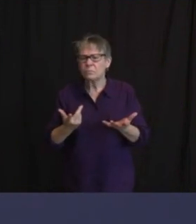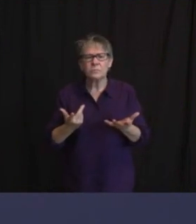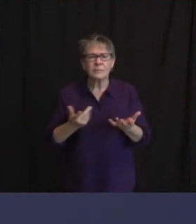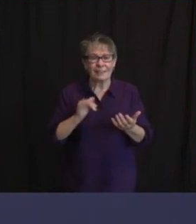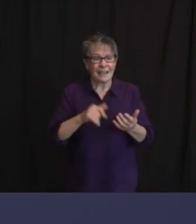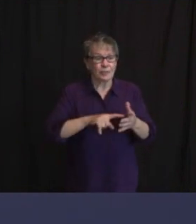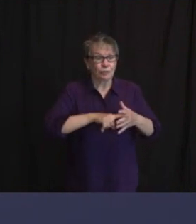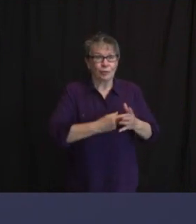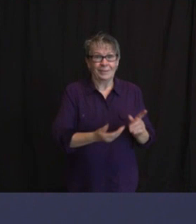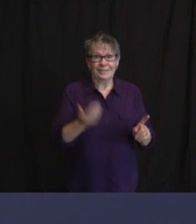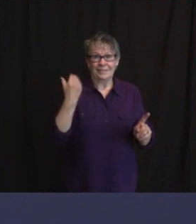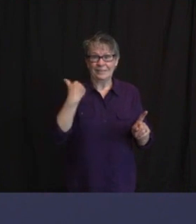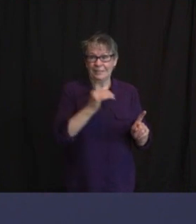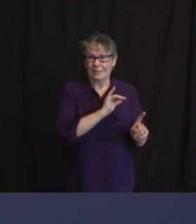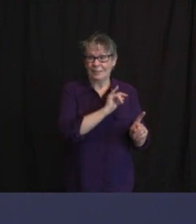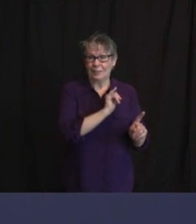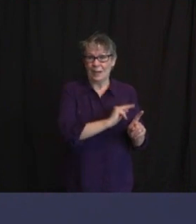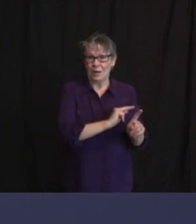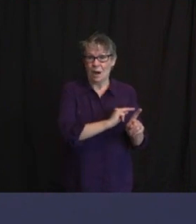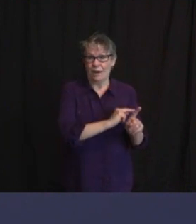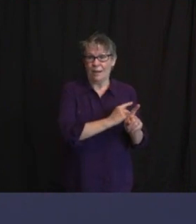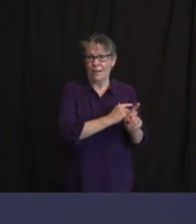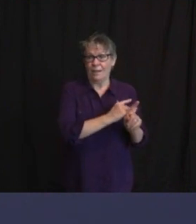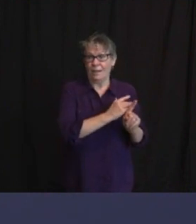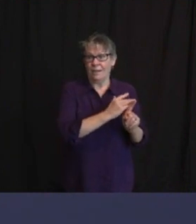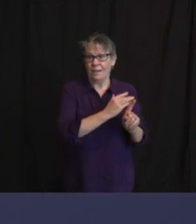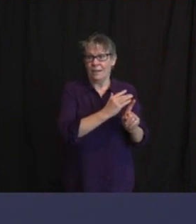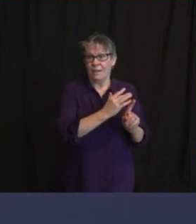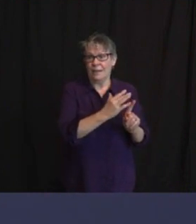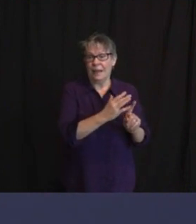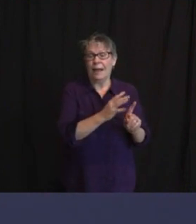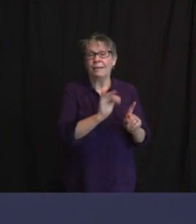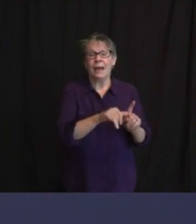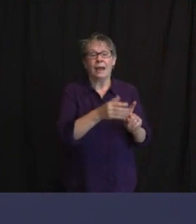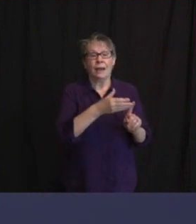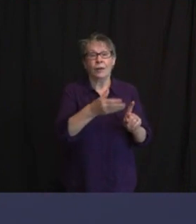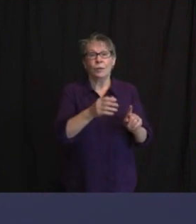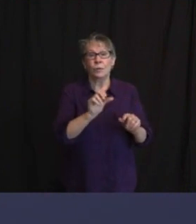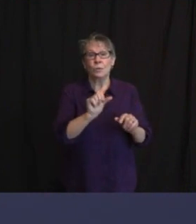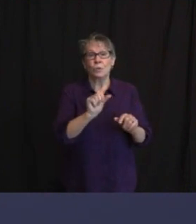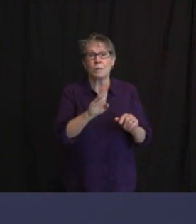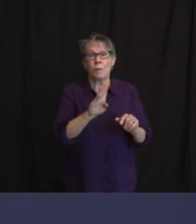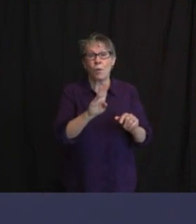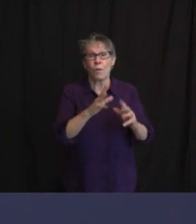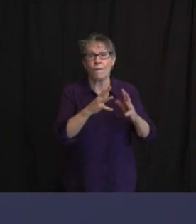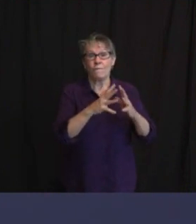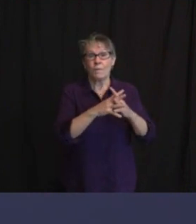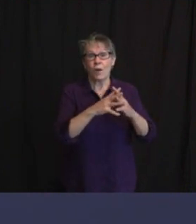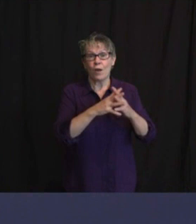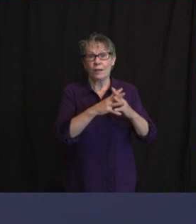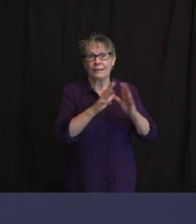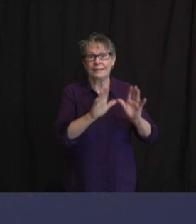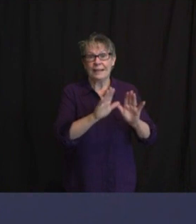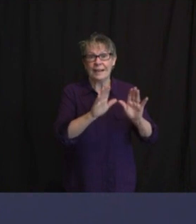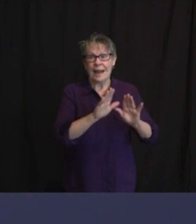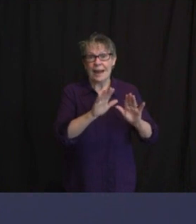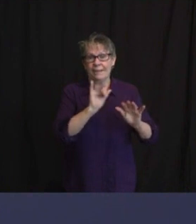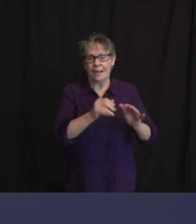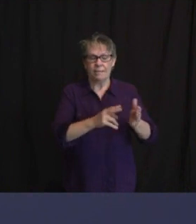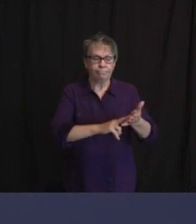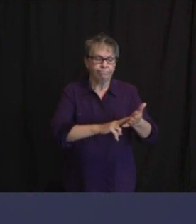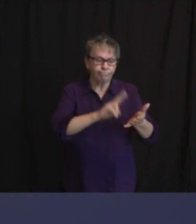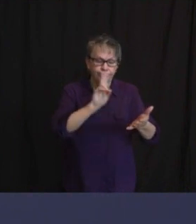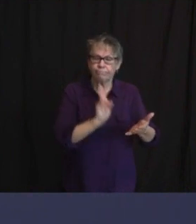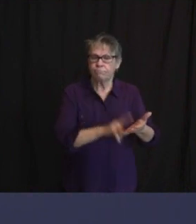Bowl Sunday that I put pen to paper to establish it under Judy's leadership. And I'd say,